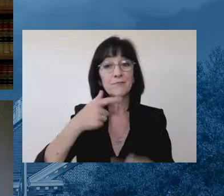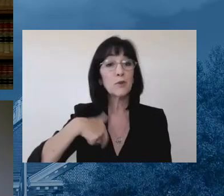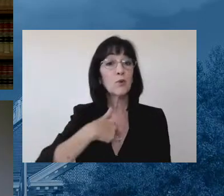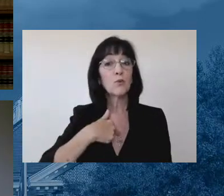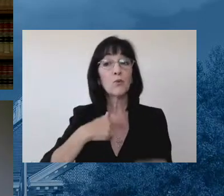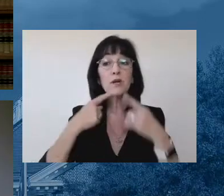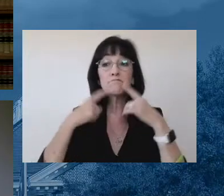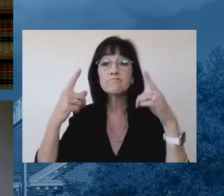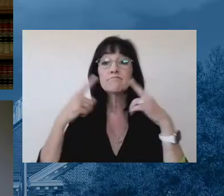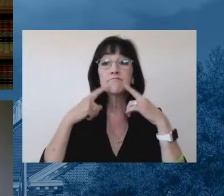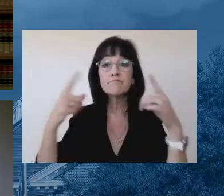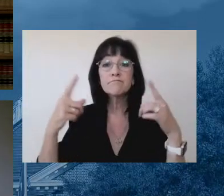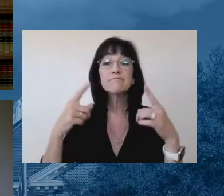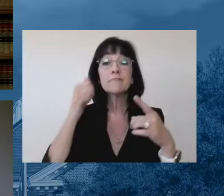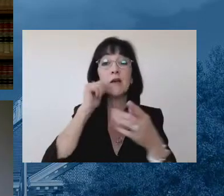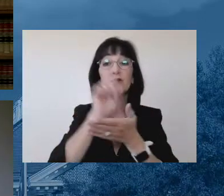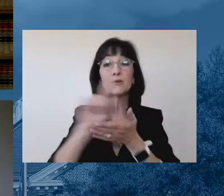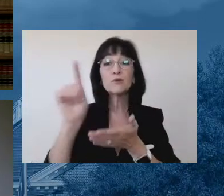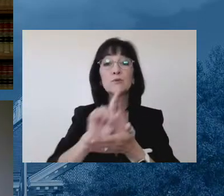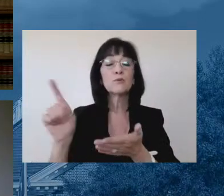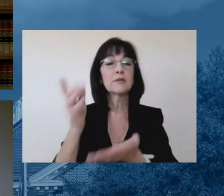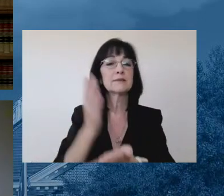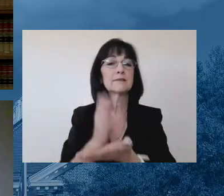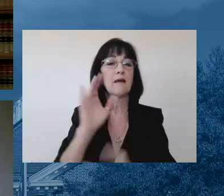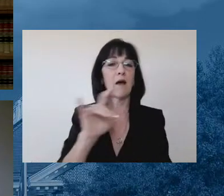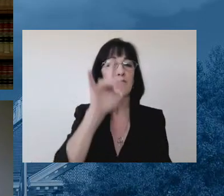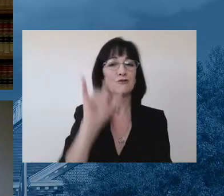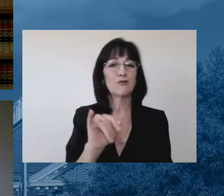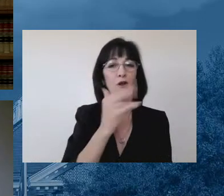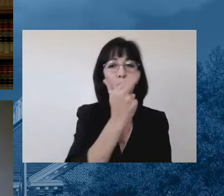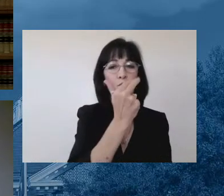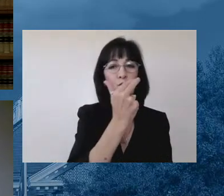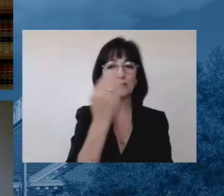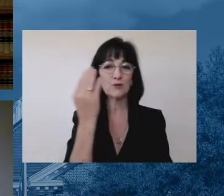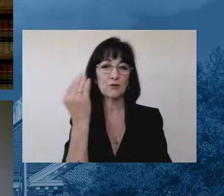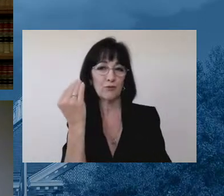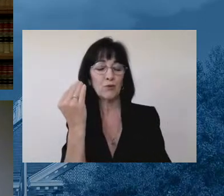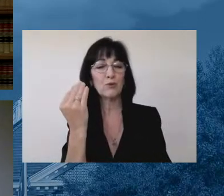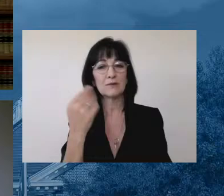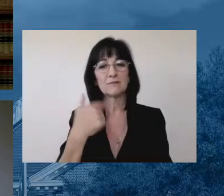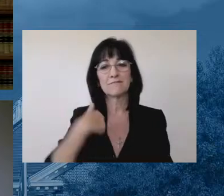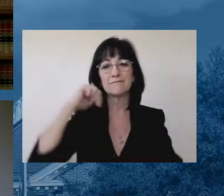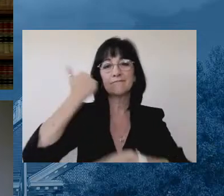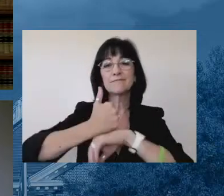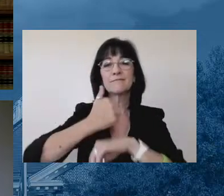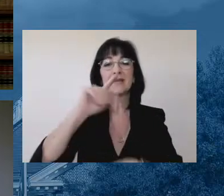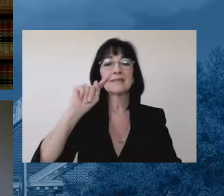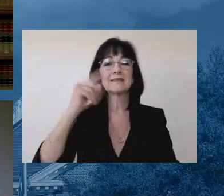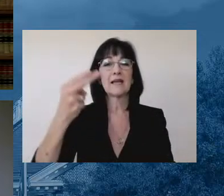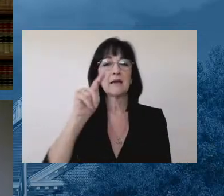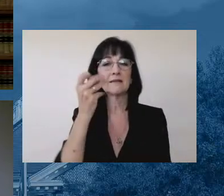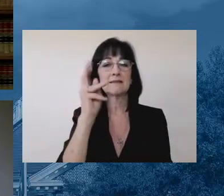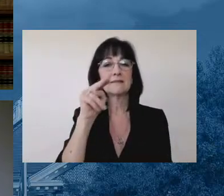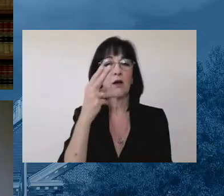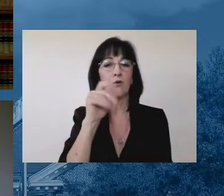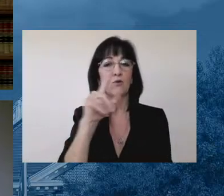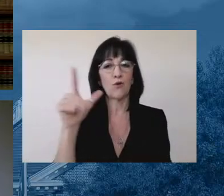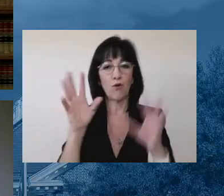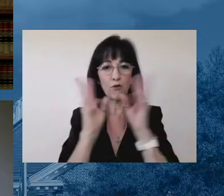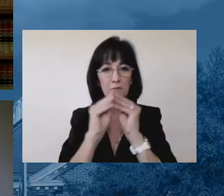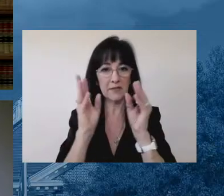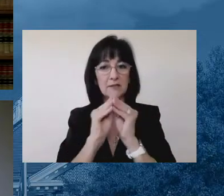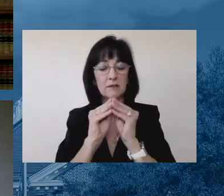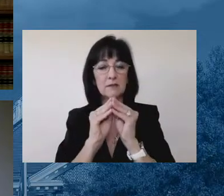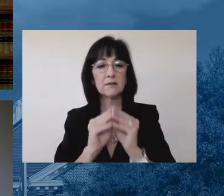back on July the 13th, when we had a town hall meeting. The state of emergency